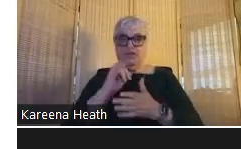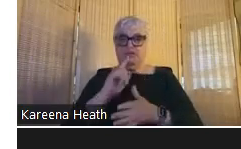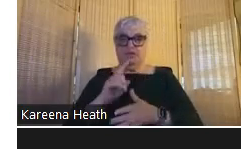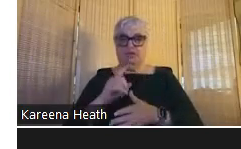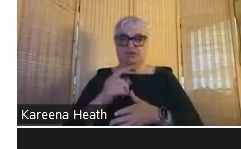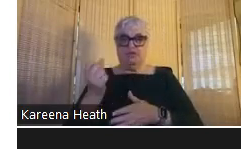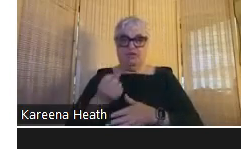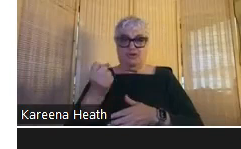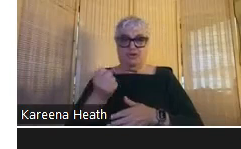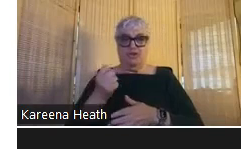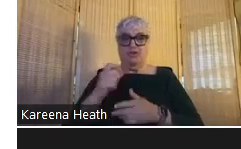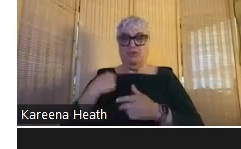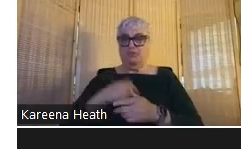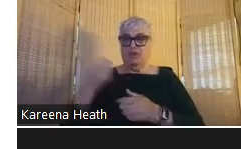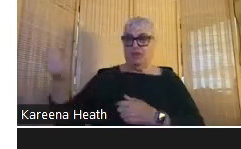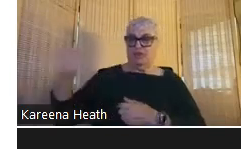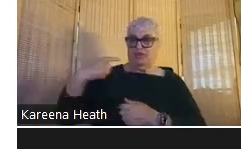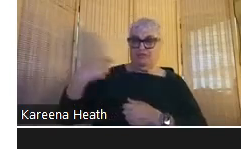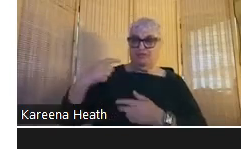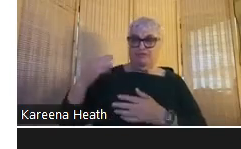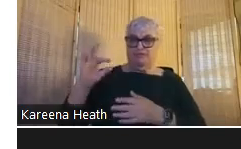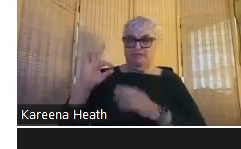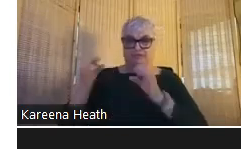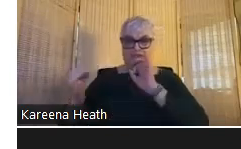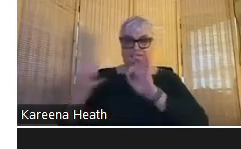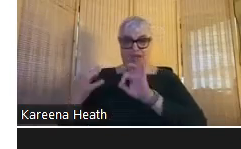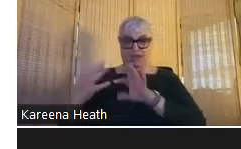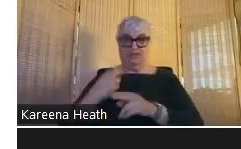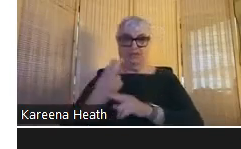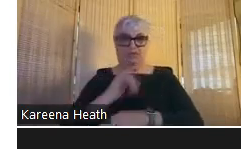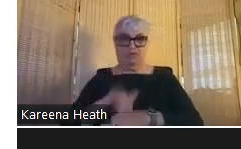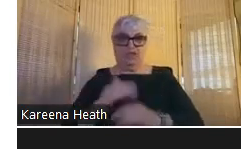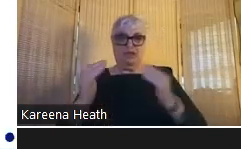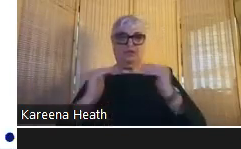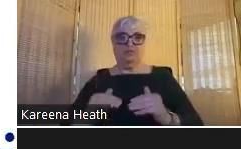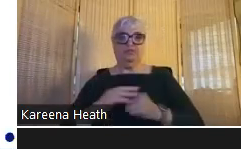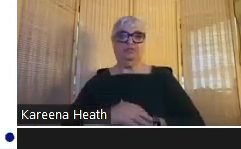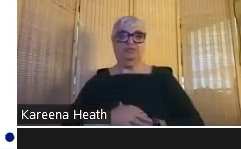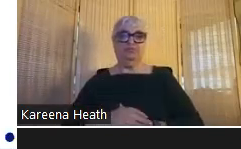stakeholder feedback to make sure that we really have the flexibility to tailor this. Next slide, please.